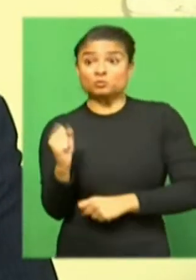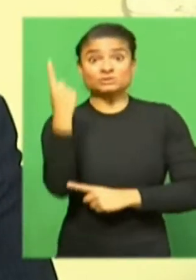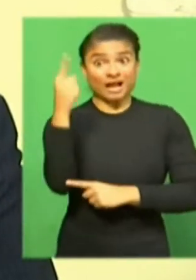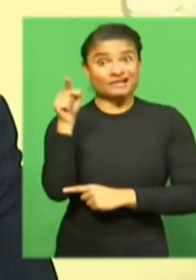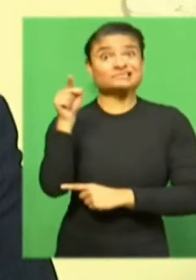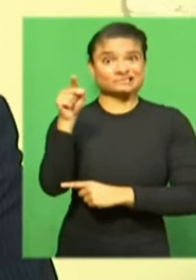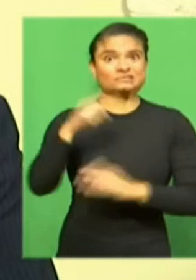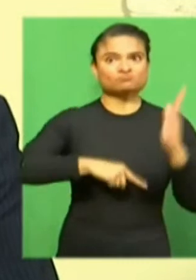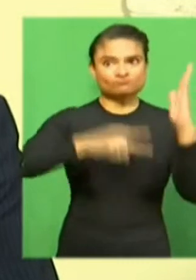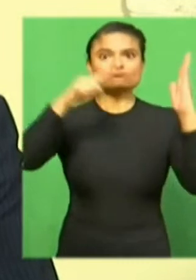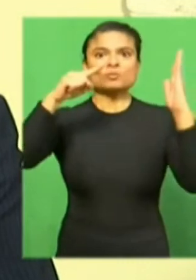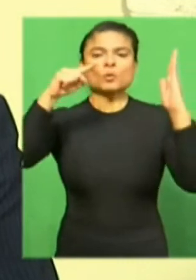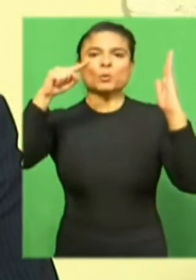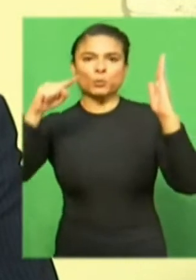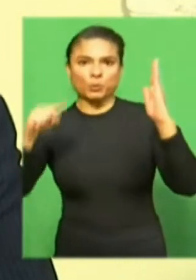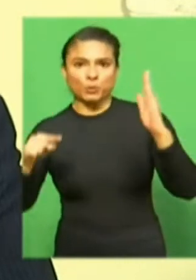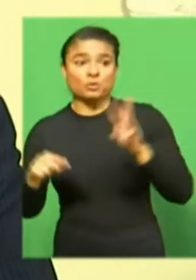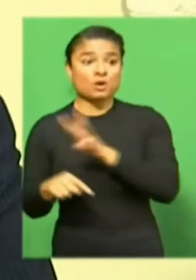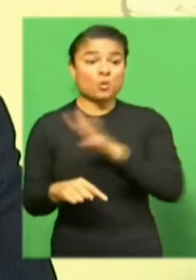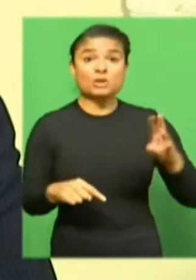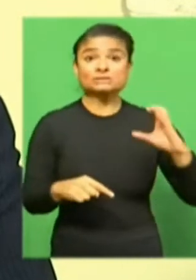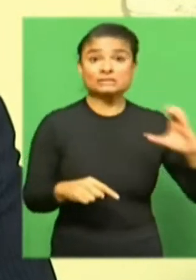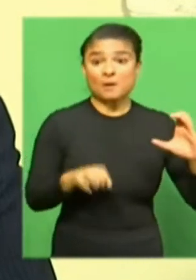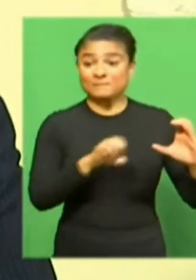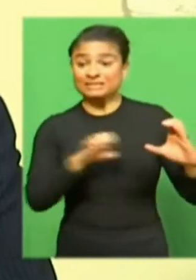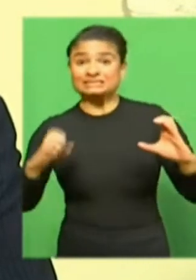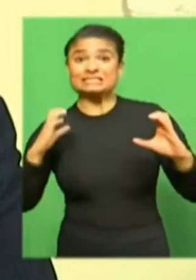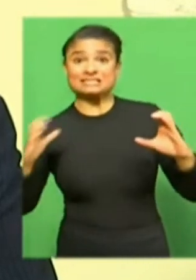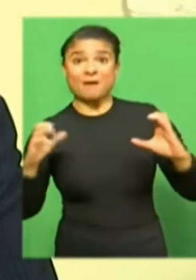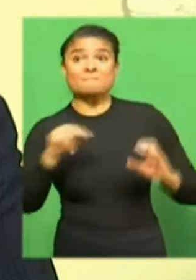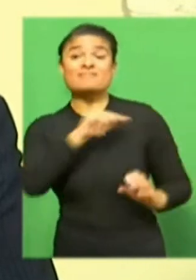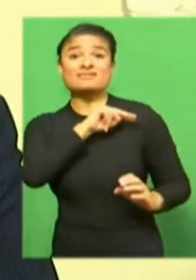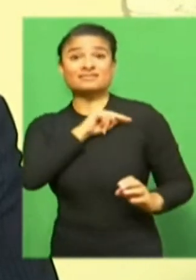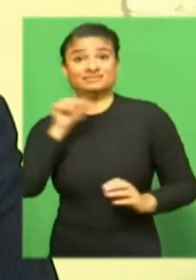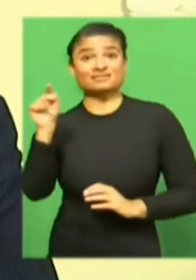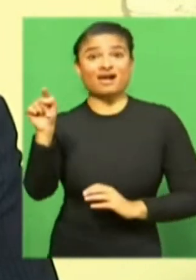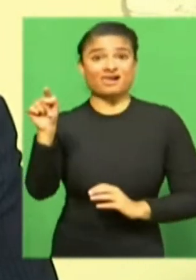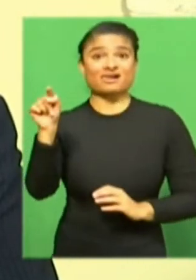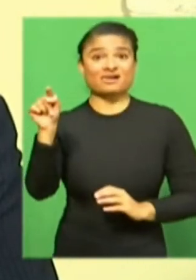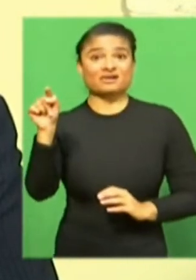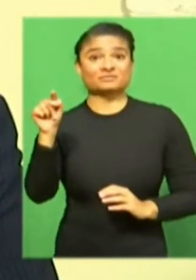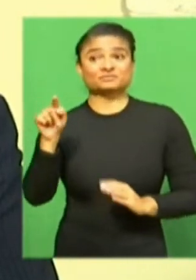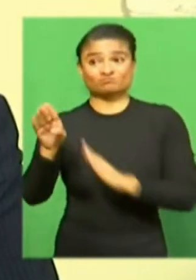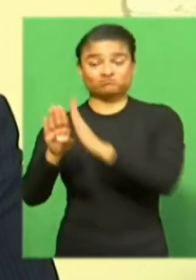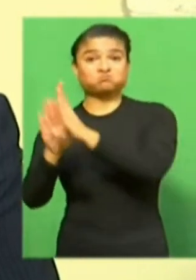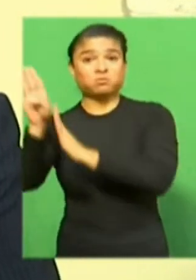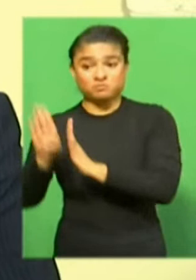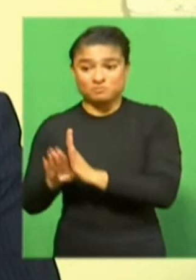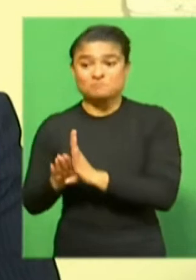Cape, in the Eastern Cape and KwaZulu-Natal continue to be on the rise.